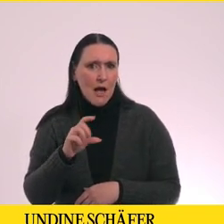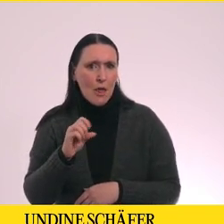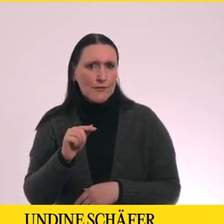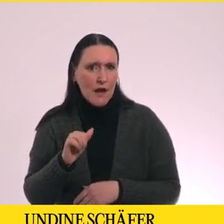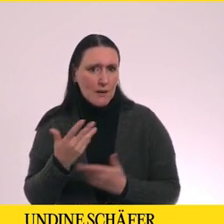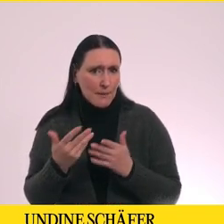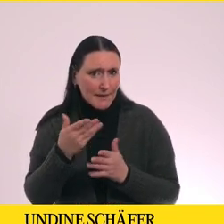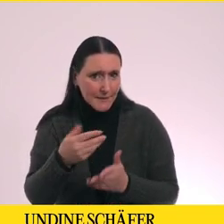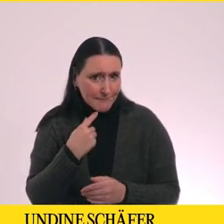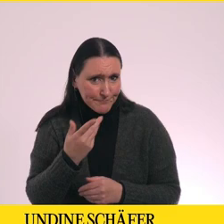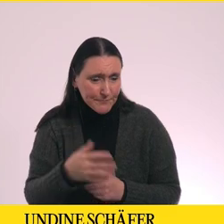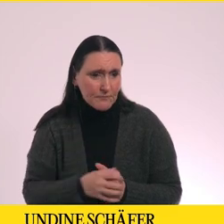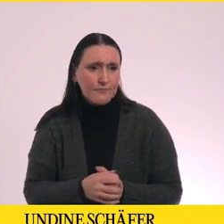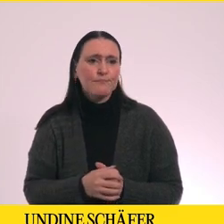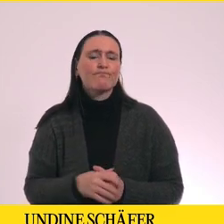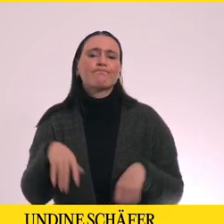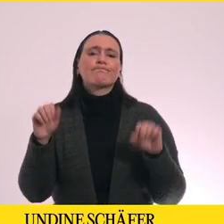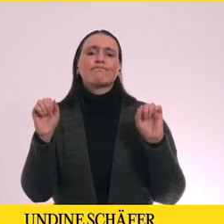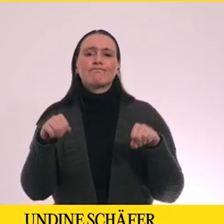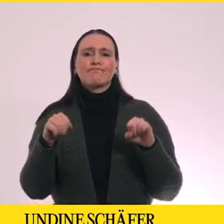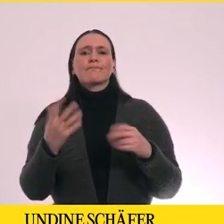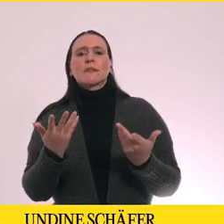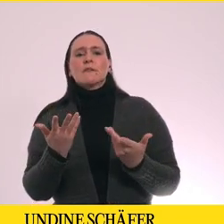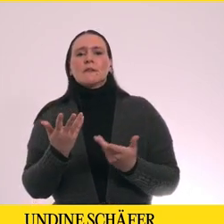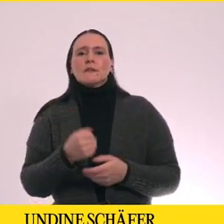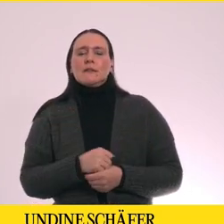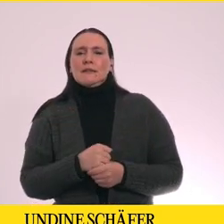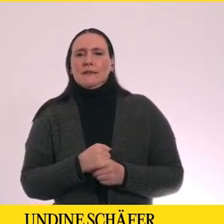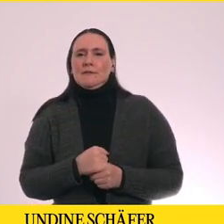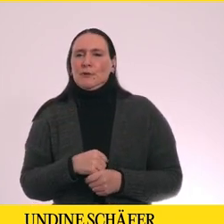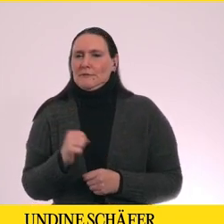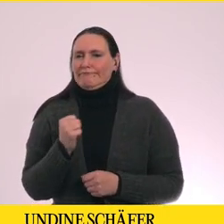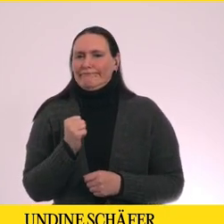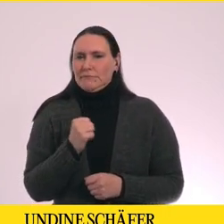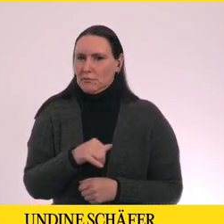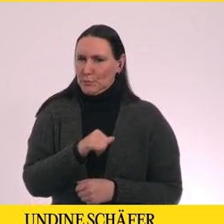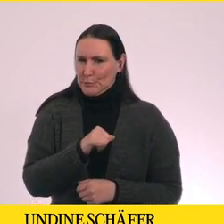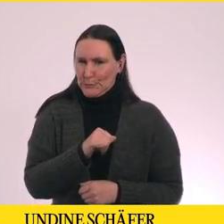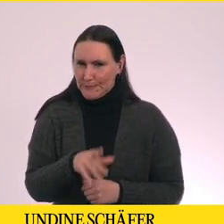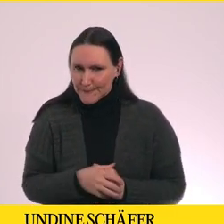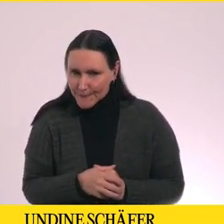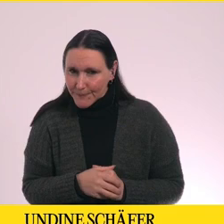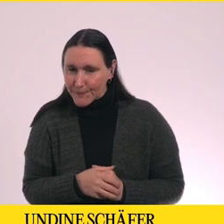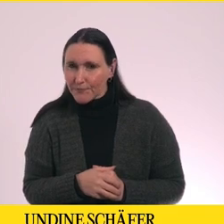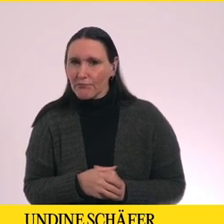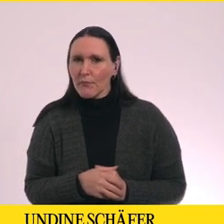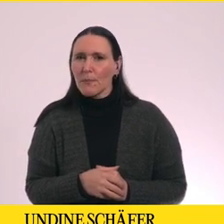I think what's interesting is that one of the main keywords of Documenta 15